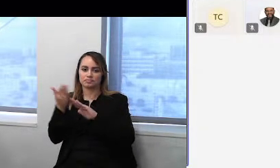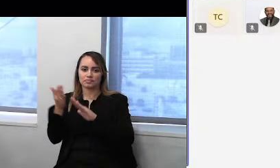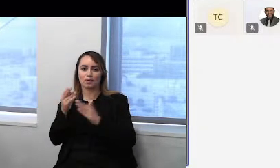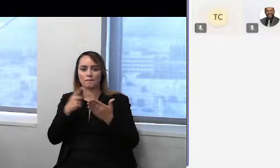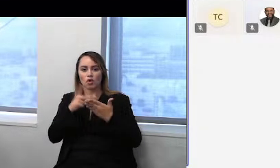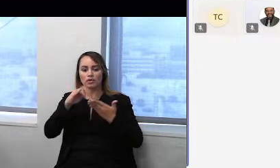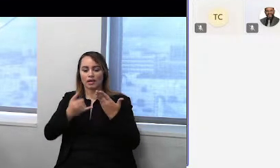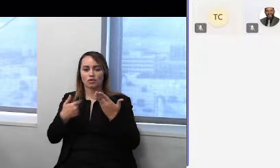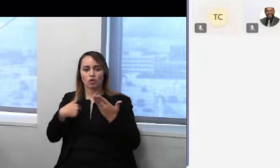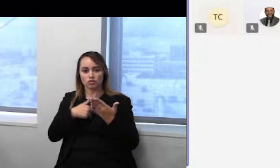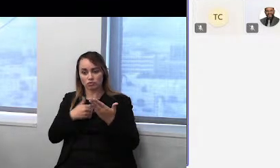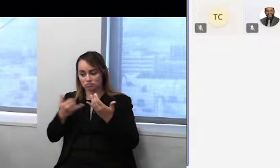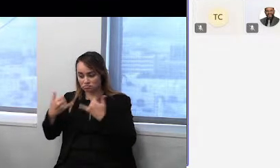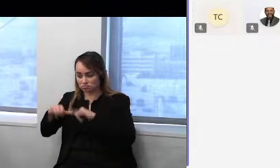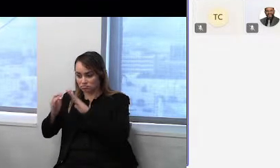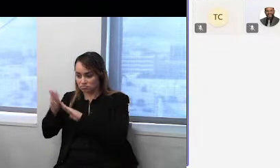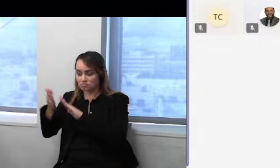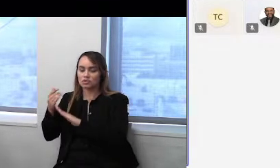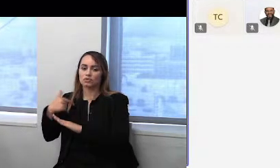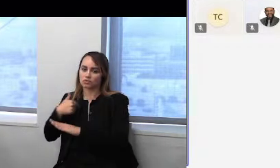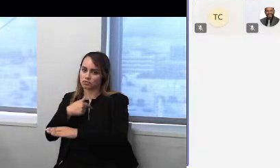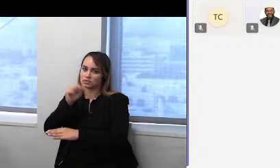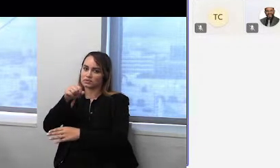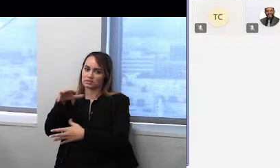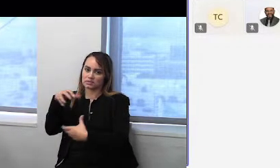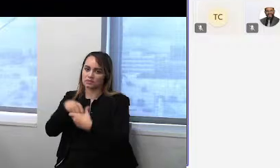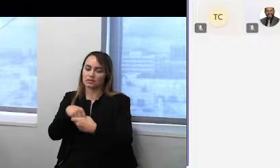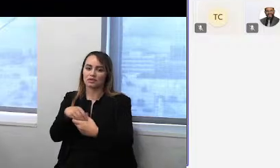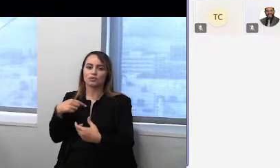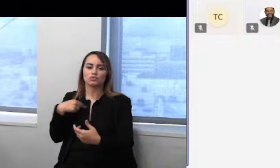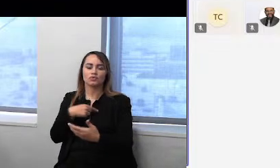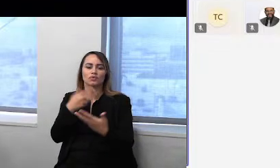have projects that are in, I'll call it